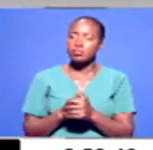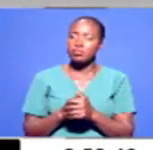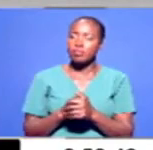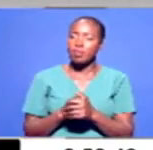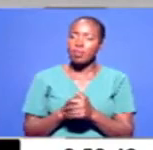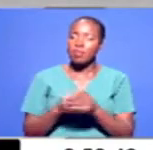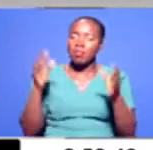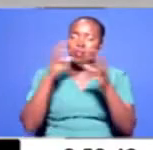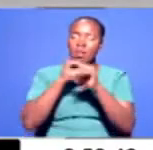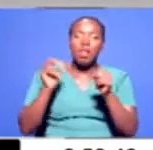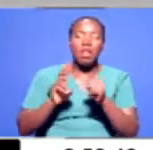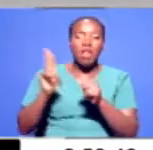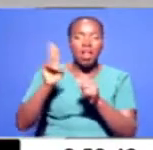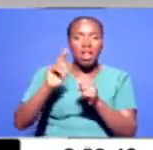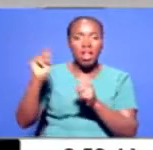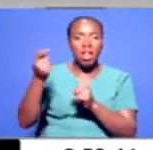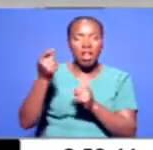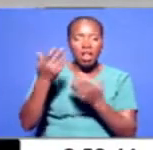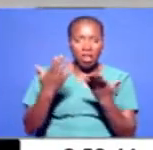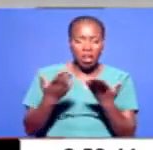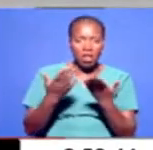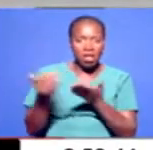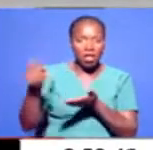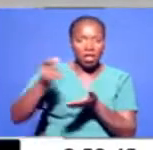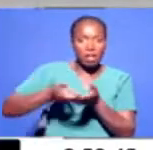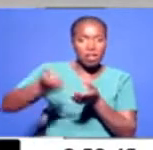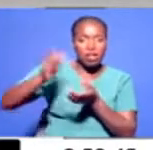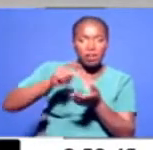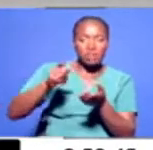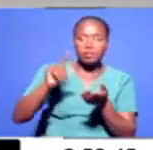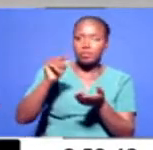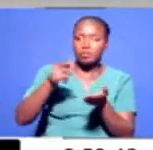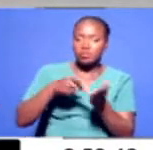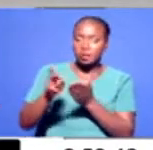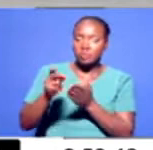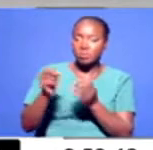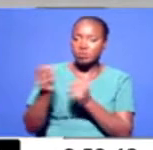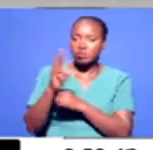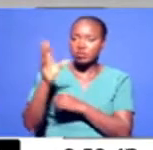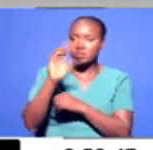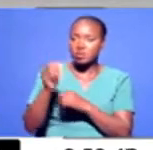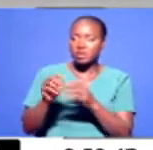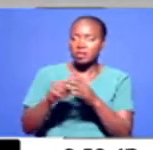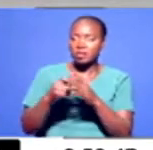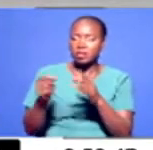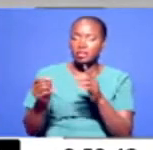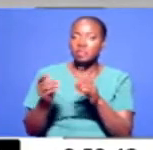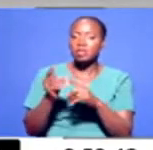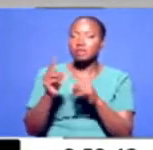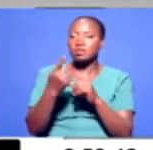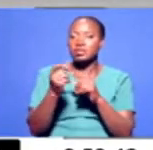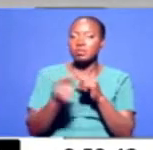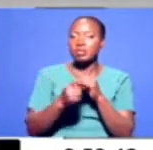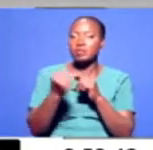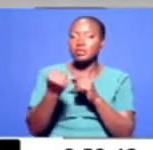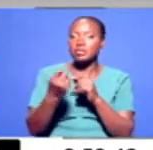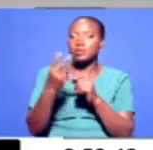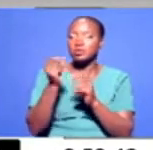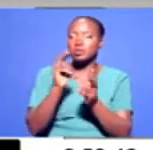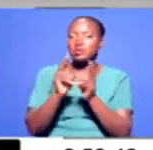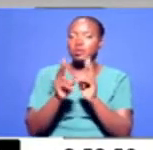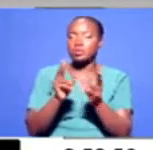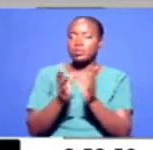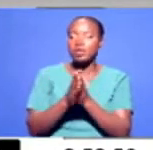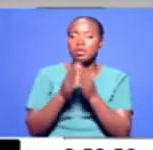President Uhuru Kenyatta has increased the minimum wage by 12% effective 1st of May 2022. Addressing